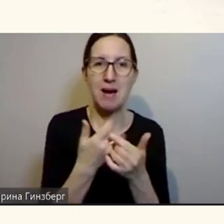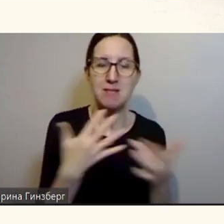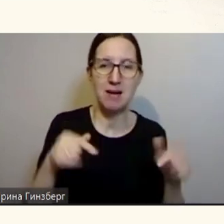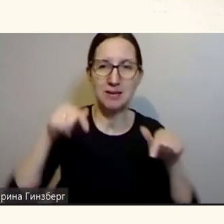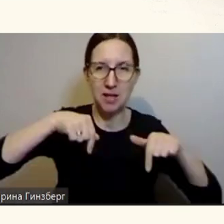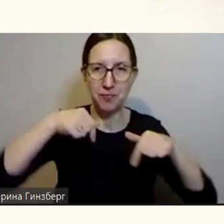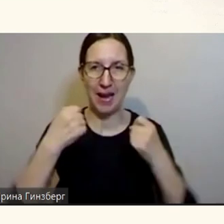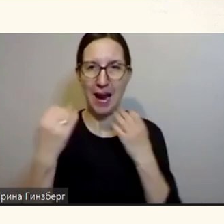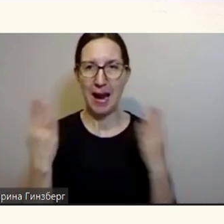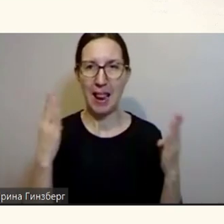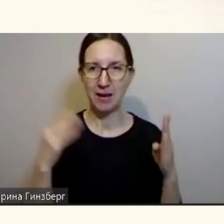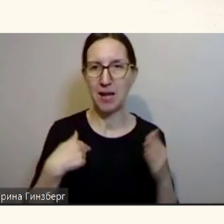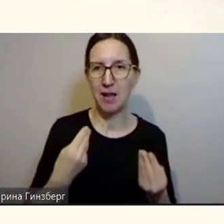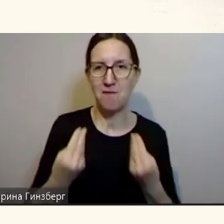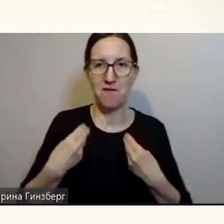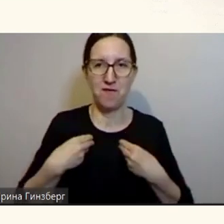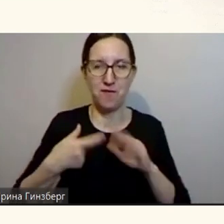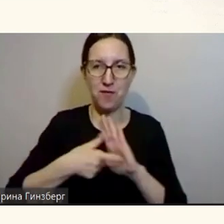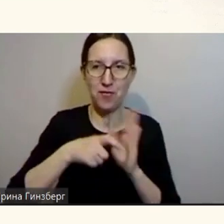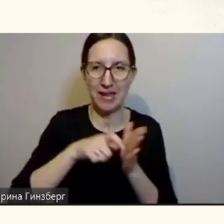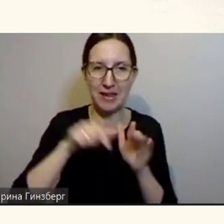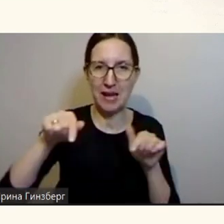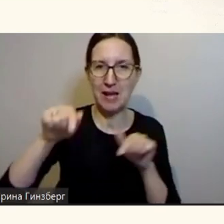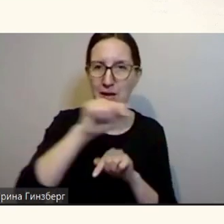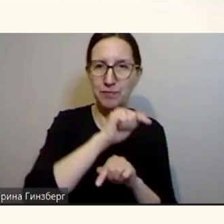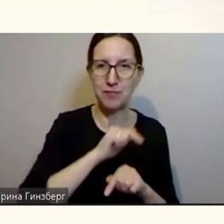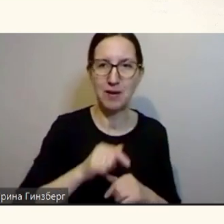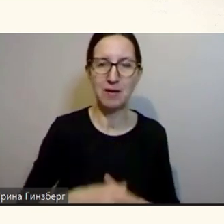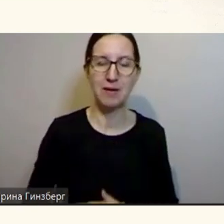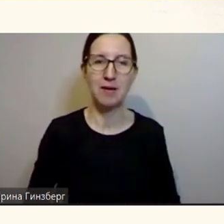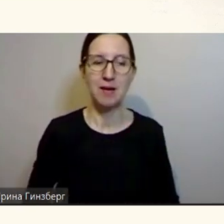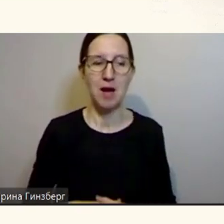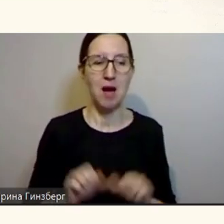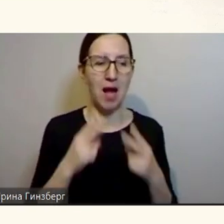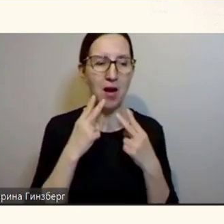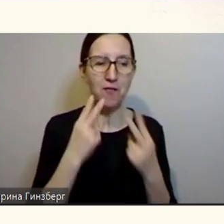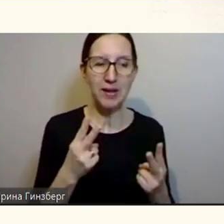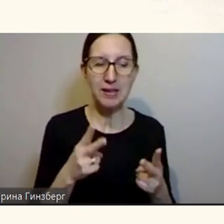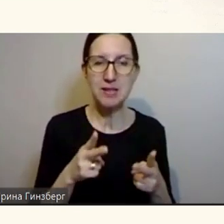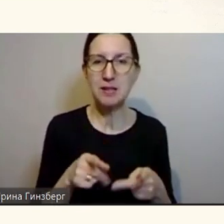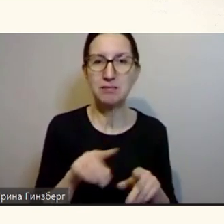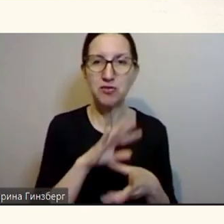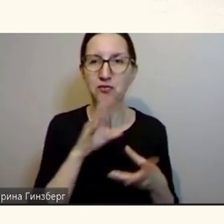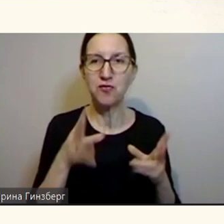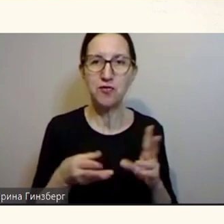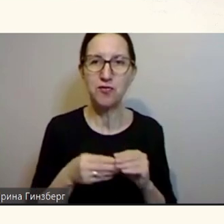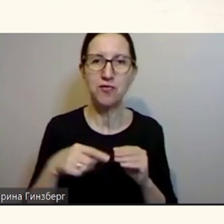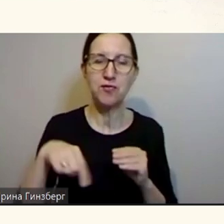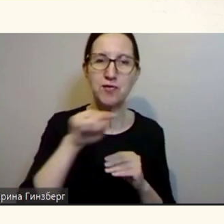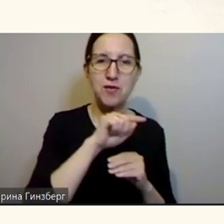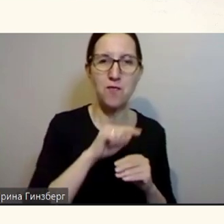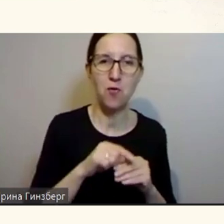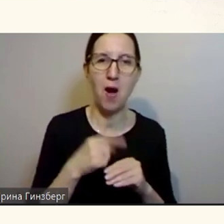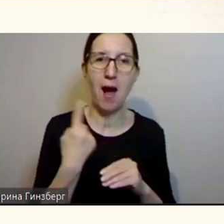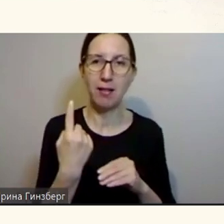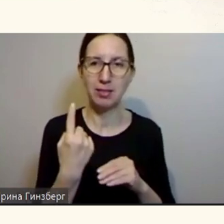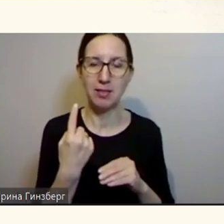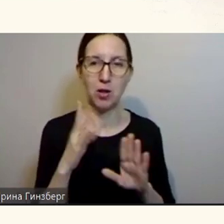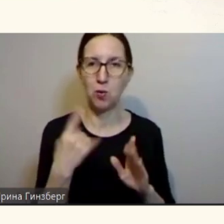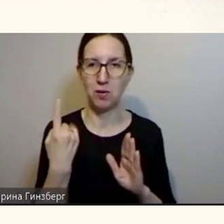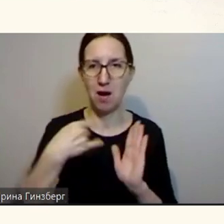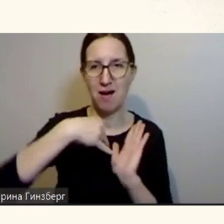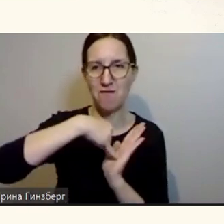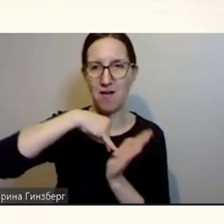there's like one box, and the others have, you know, curved walls, all kinds of shapes and sizes